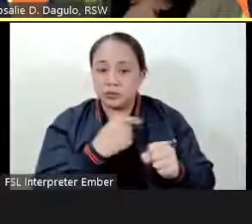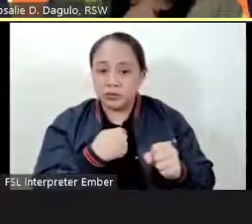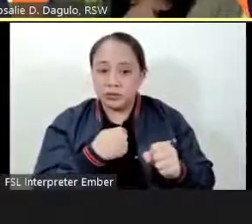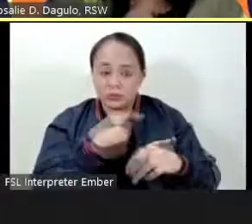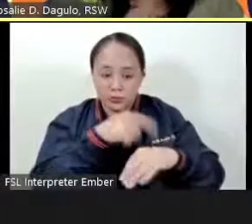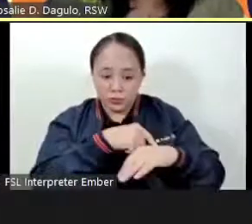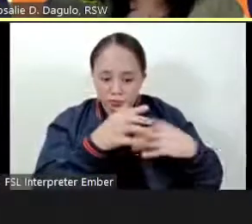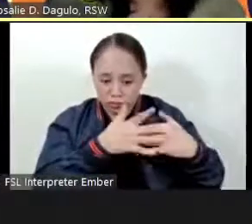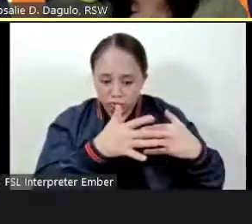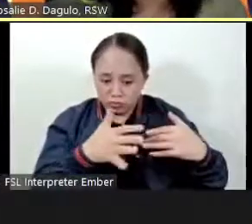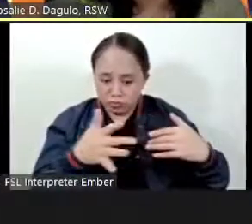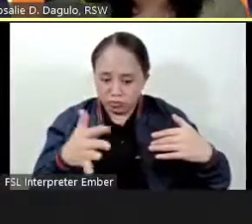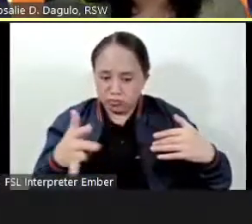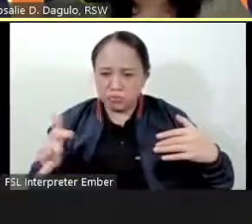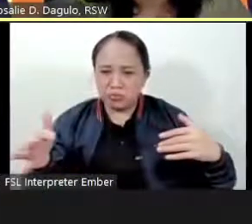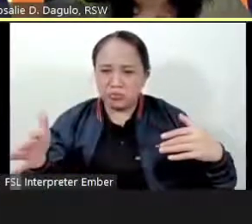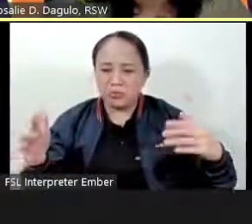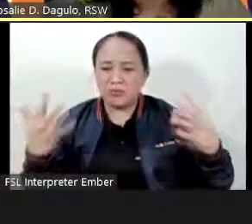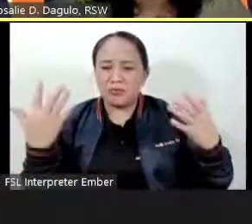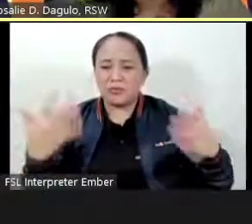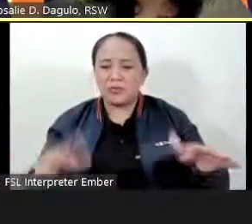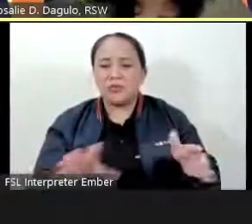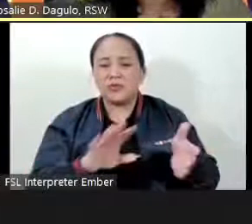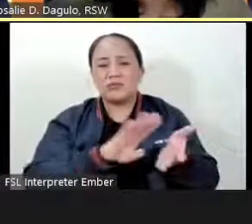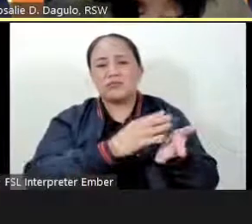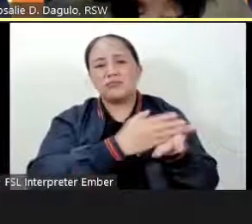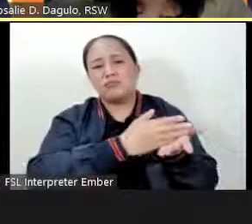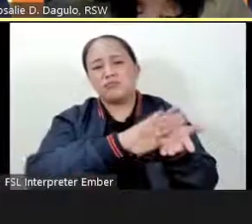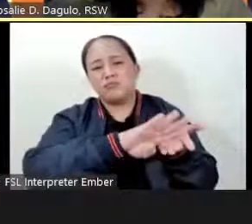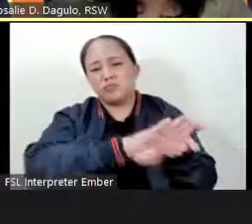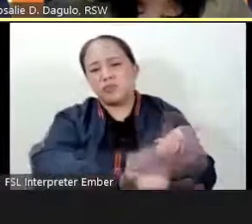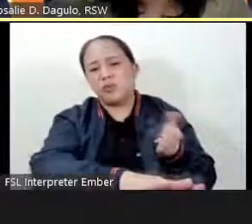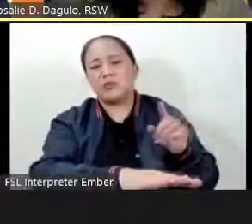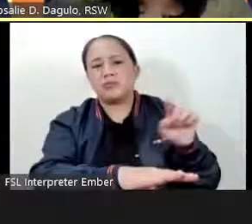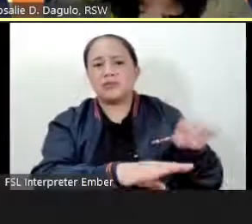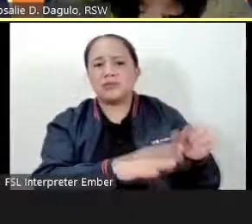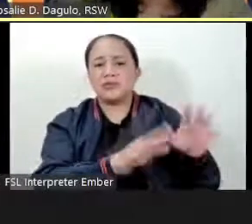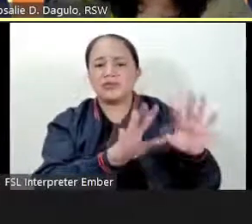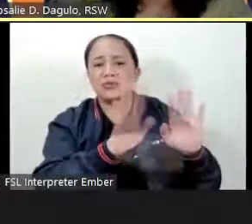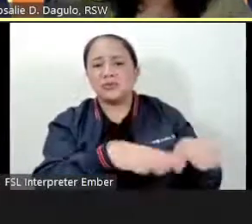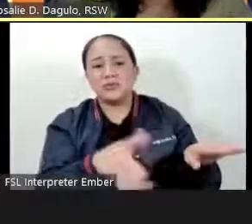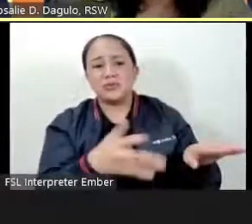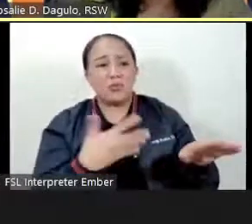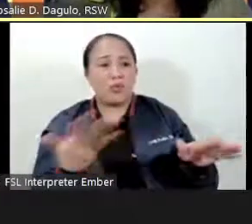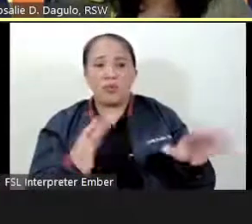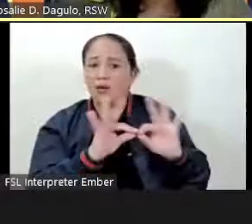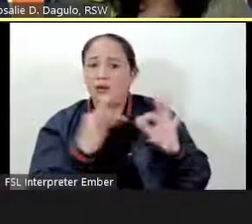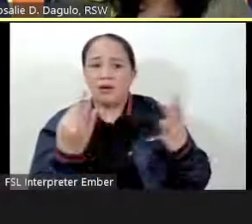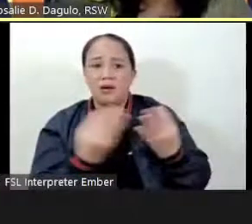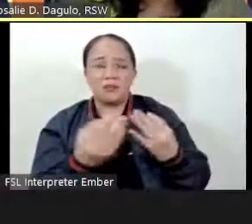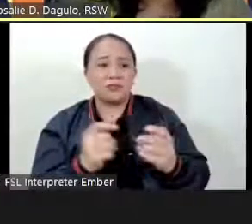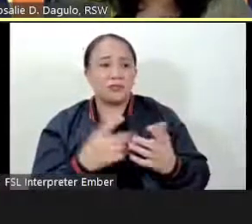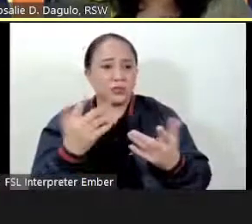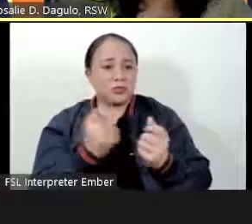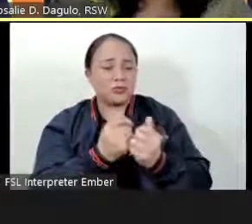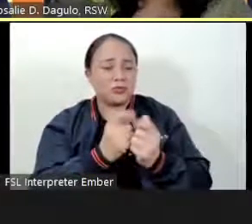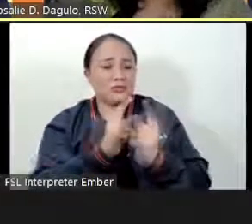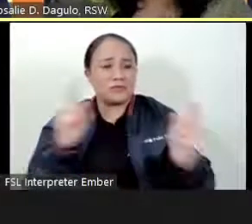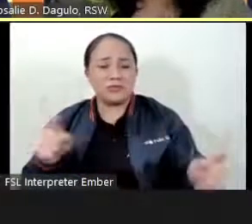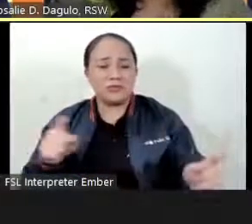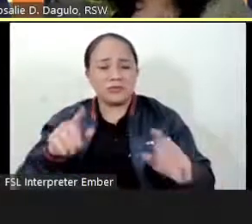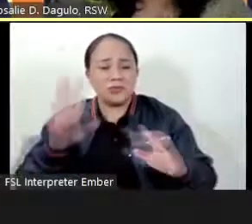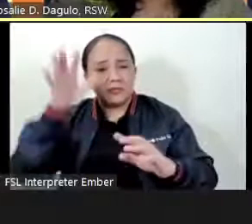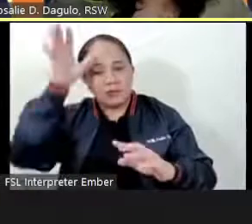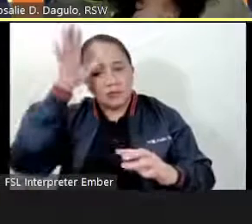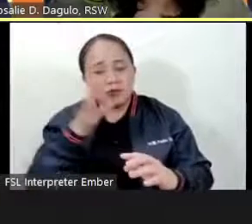time has already deprived these children of a family life. Being away from parents, these crucial years